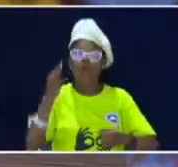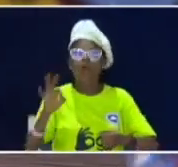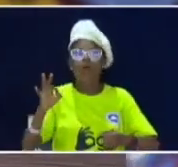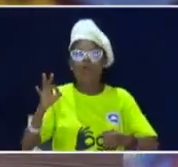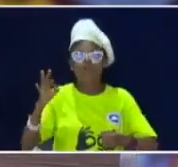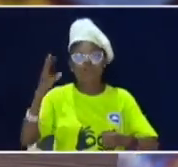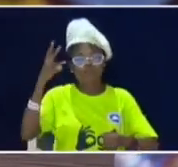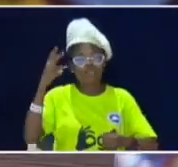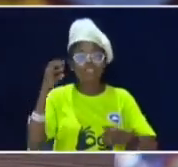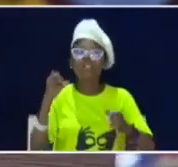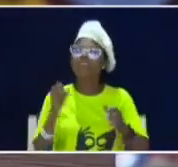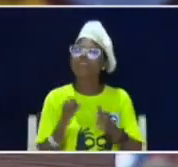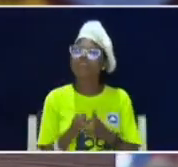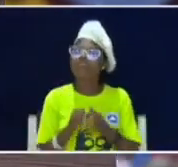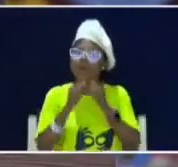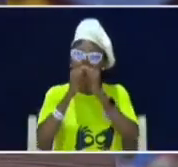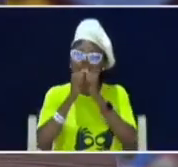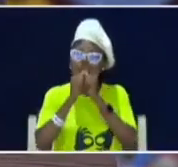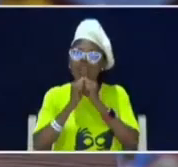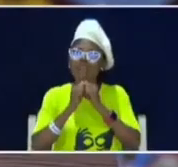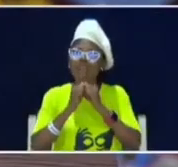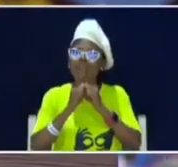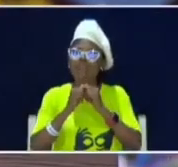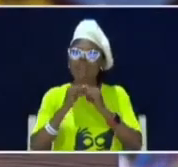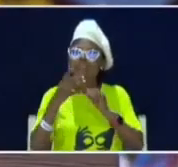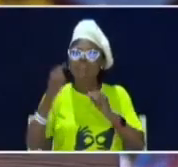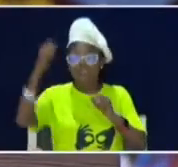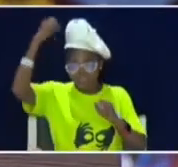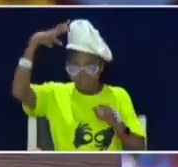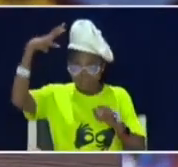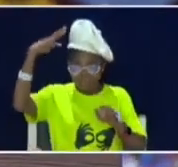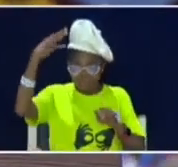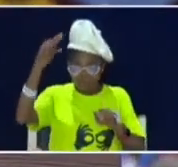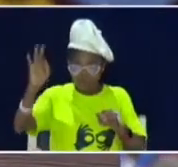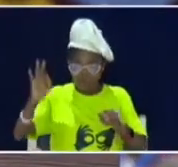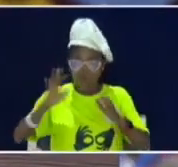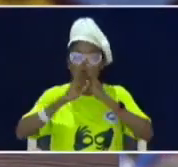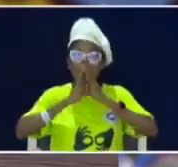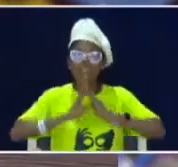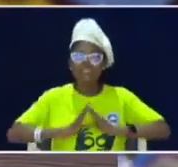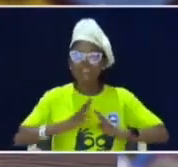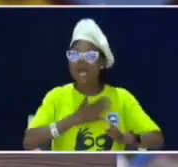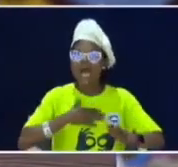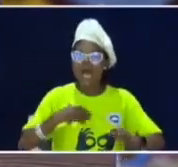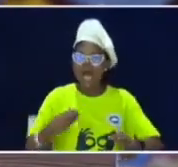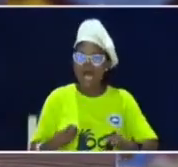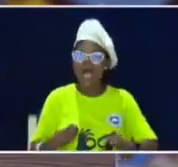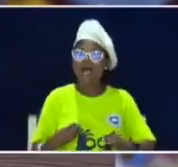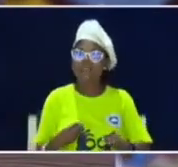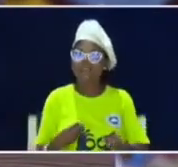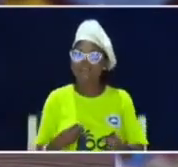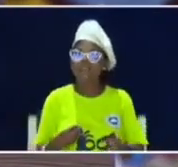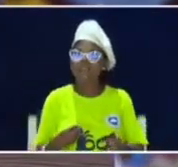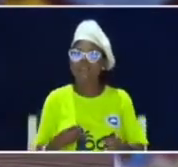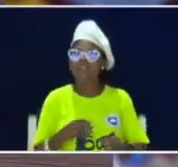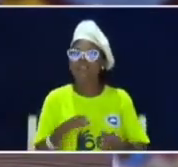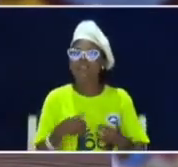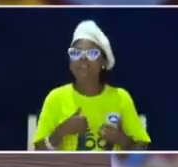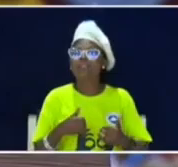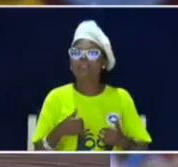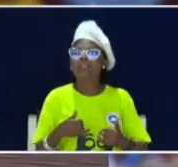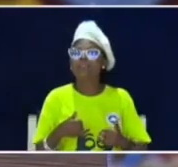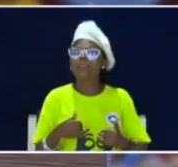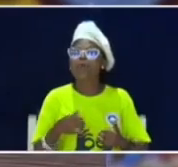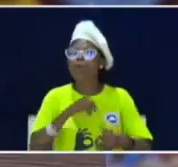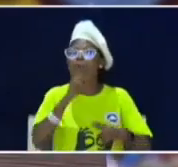and speed. To enjoy the grace of ease and speed. When you fly on